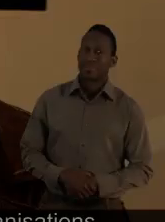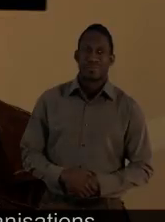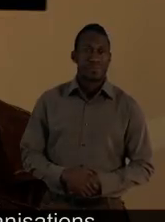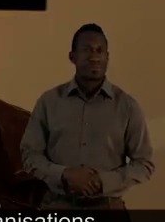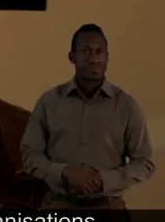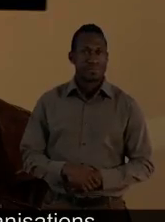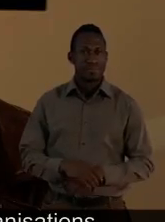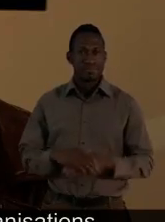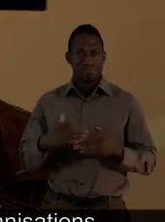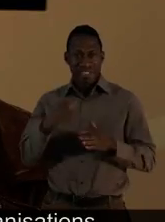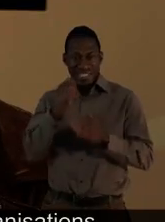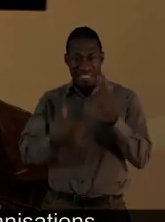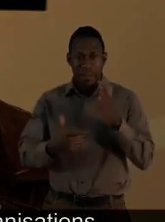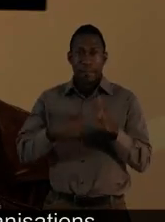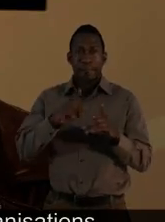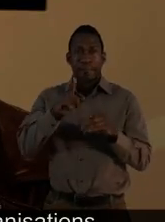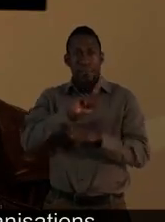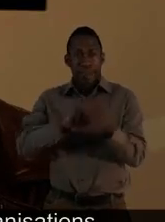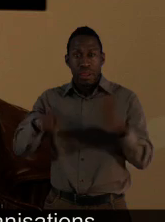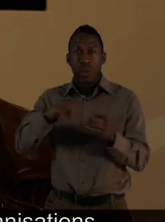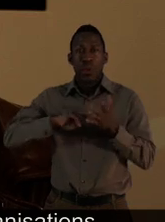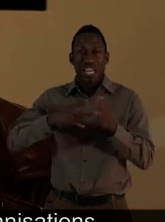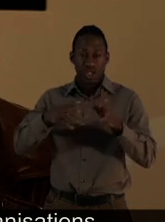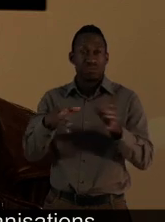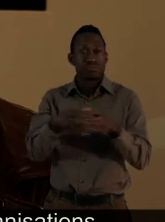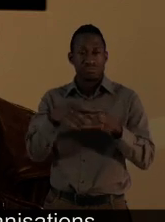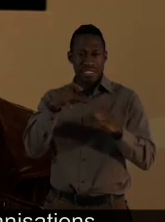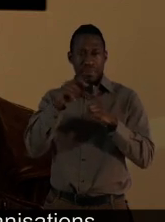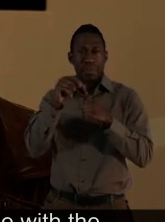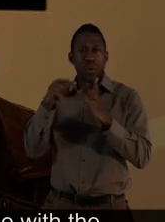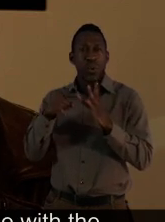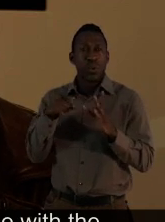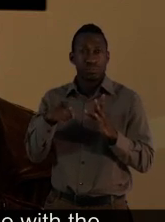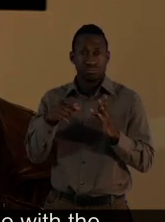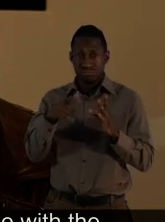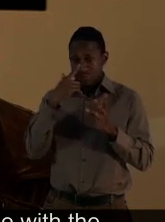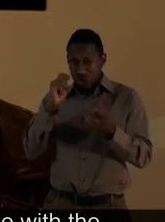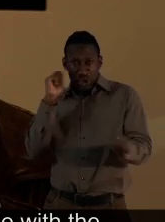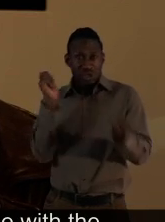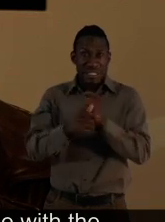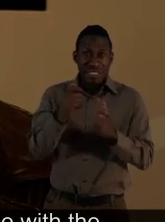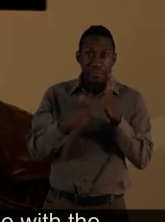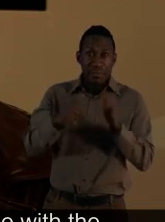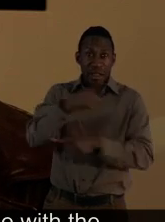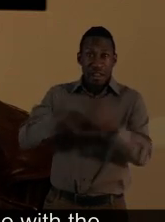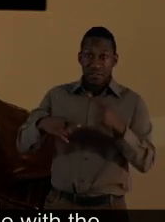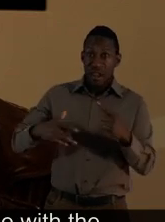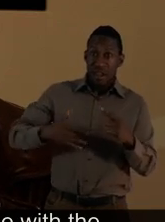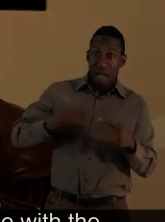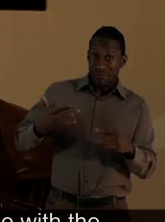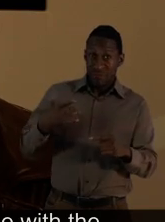Do you think disabled people's organisations can change the lives of disabled people? Yes, they can,